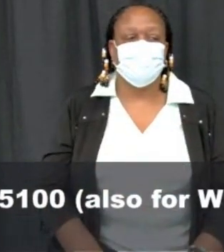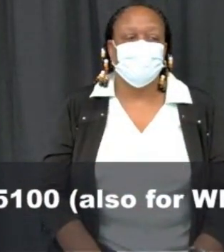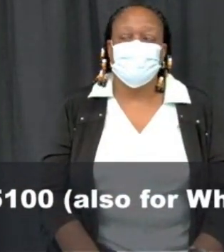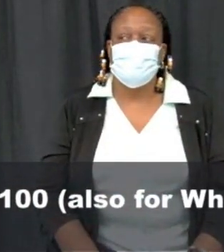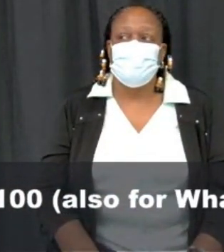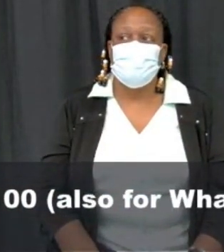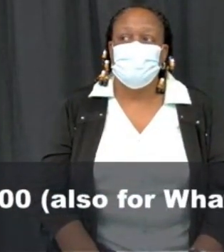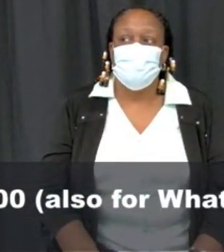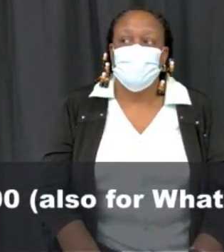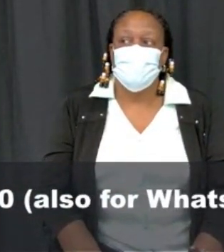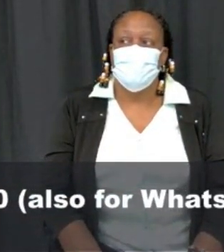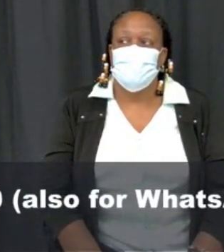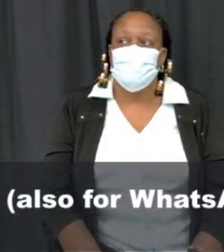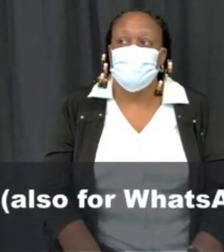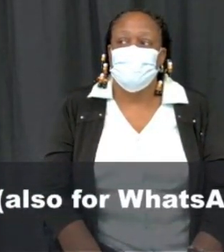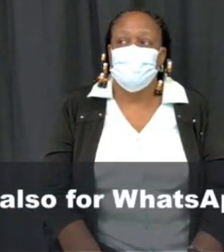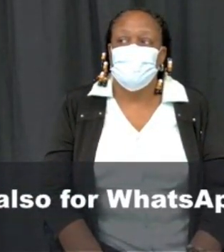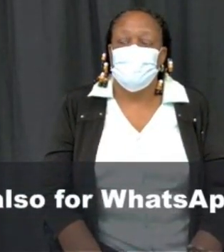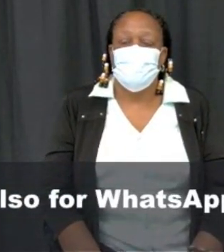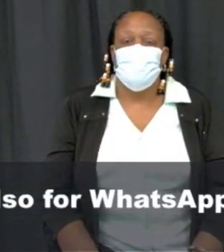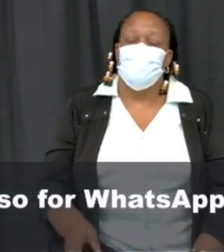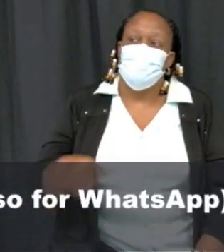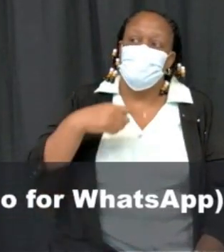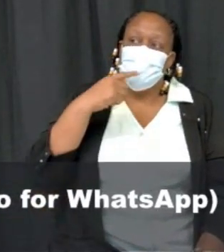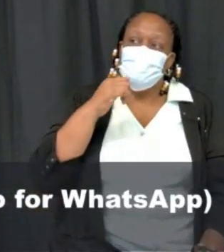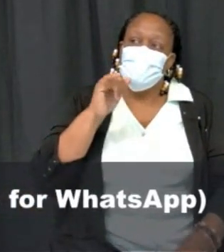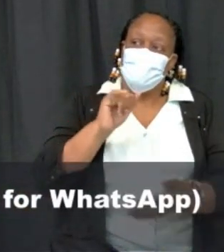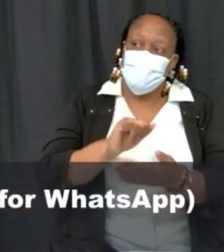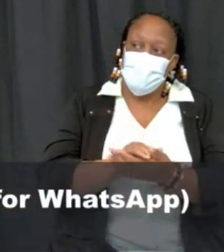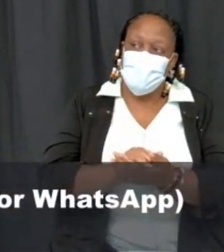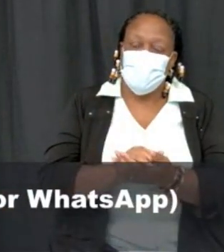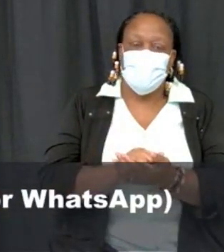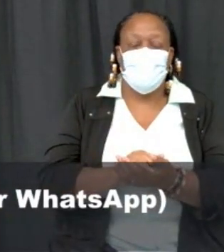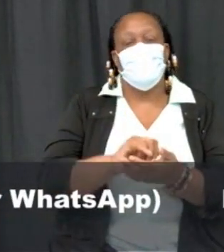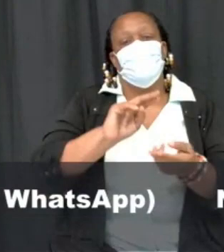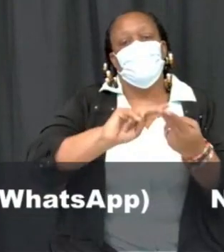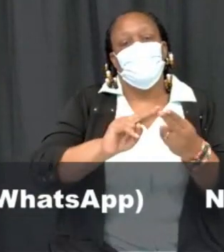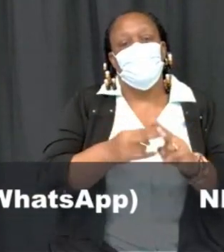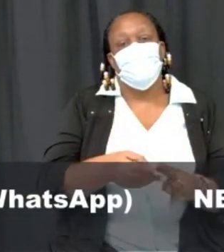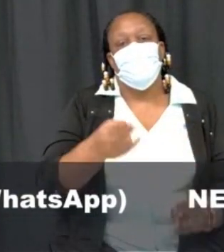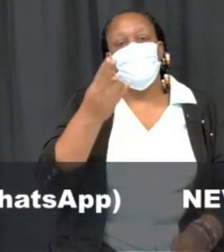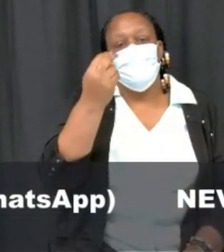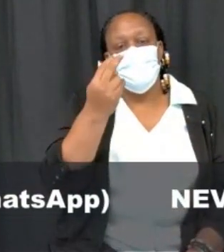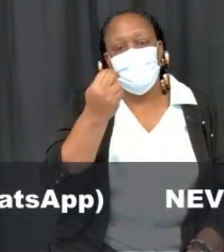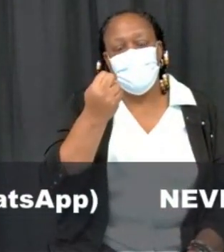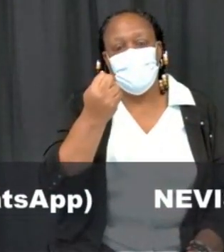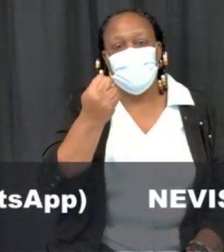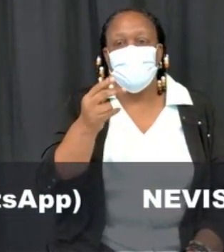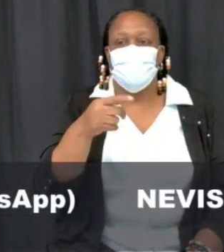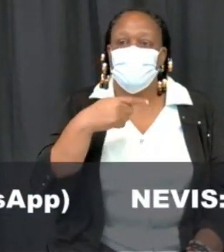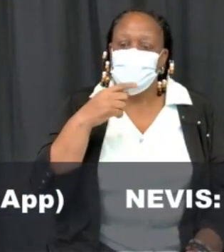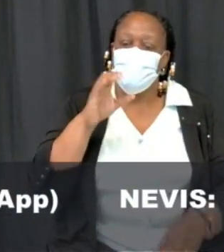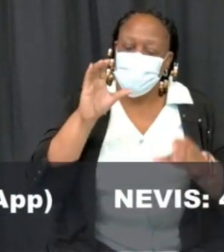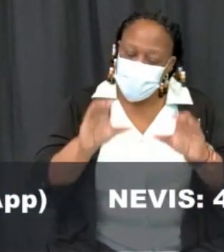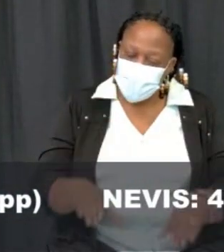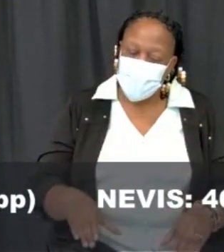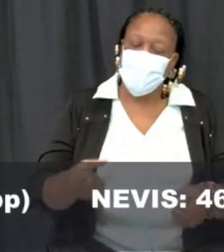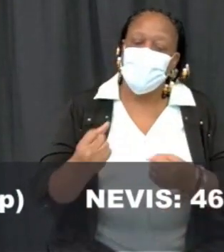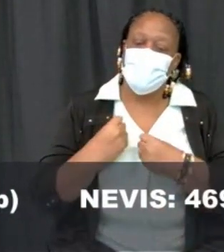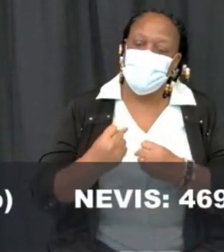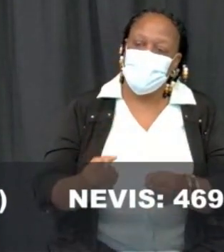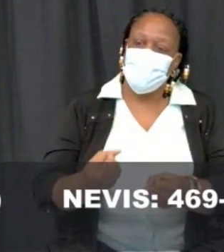writing. Having said that, Regulation 12 provides an opportunity for exercise. It